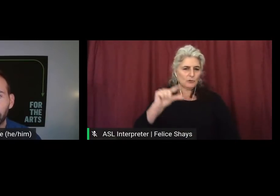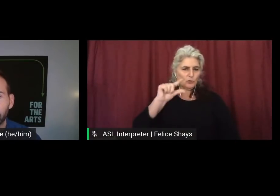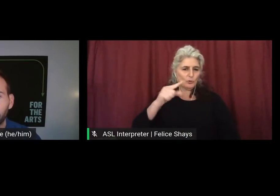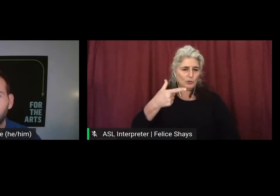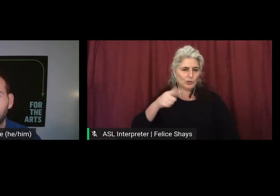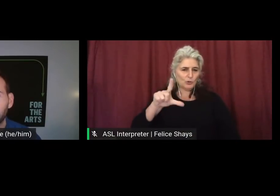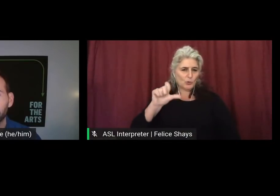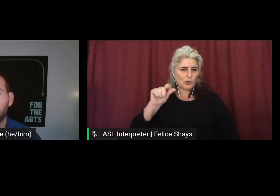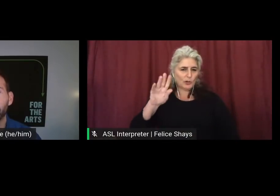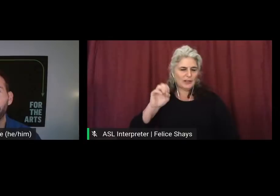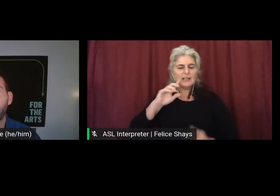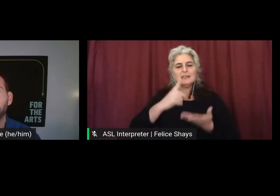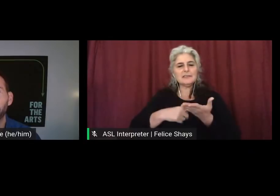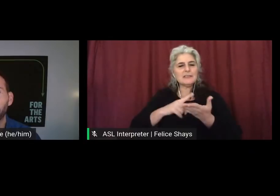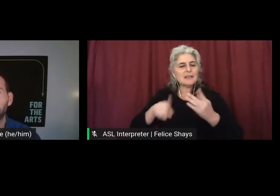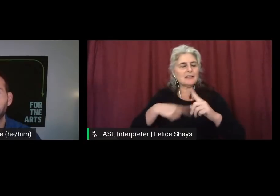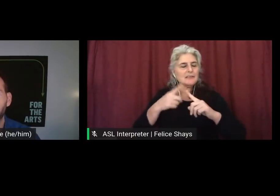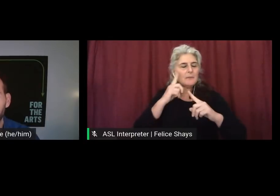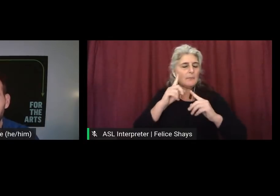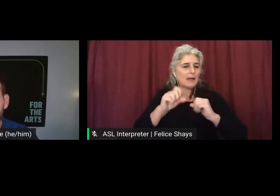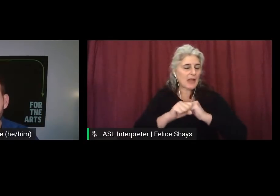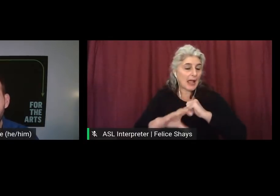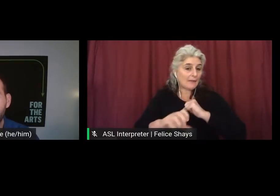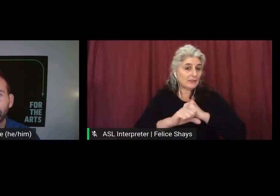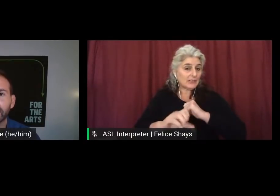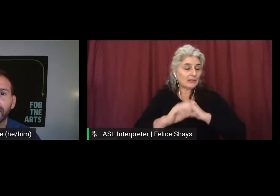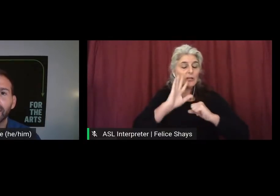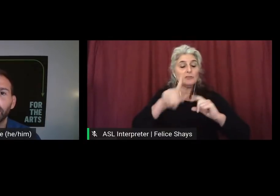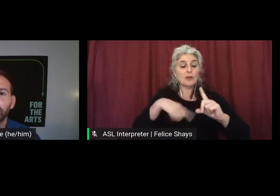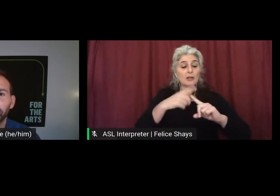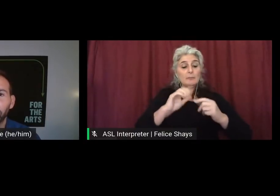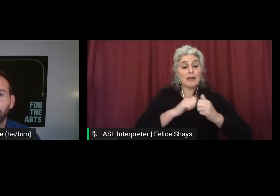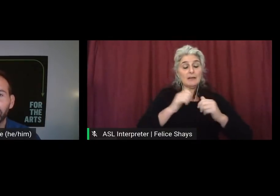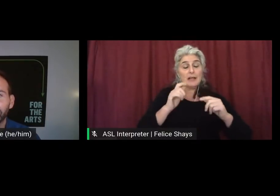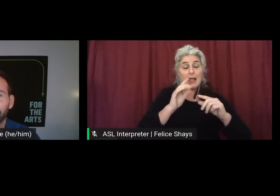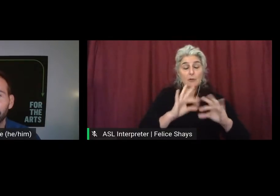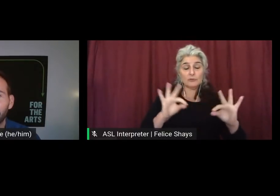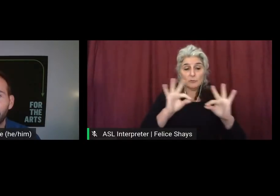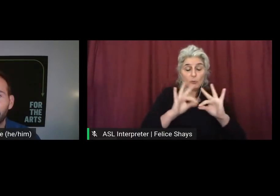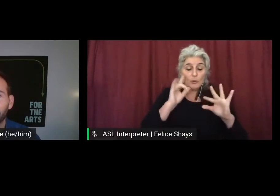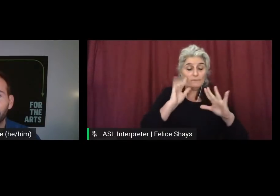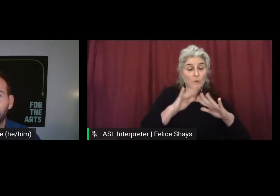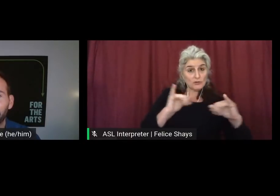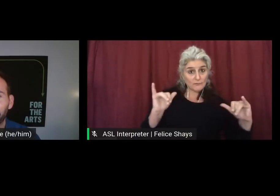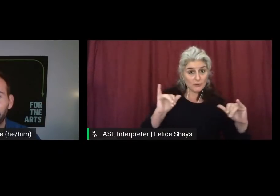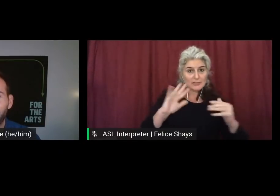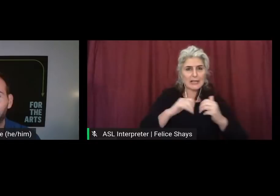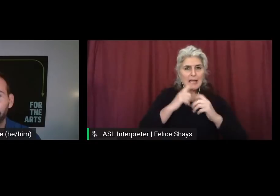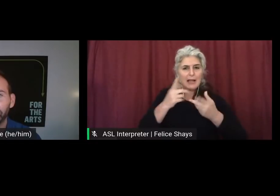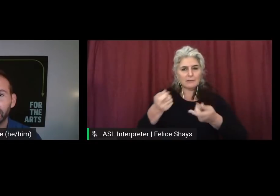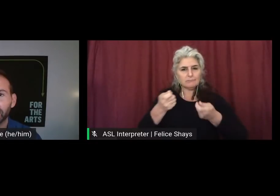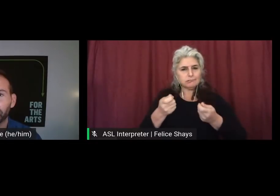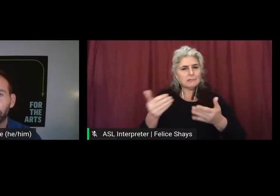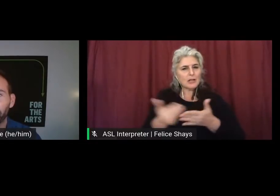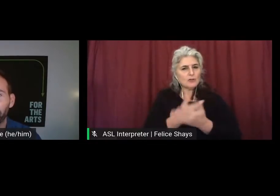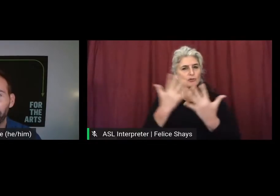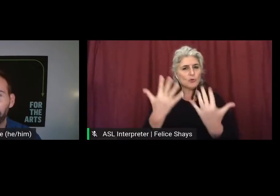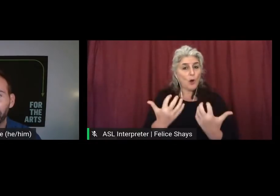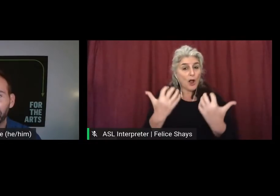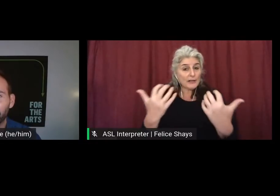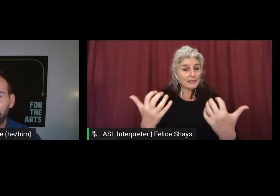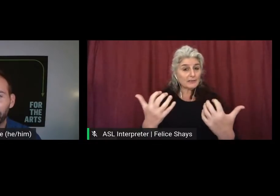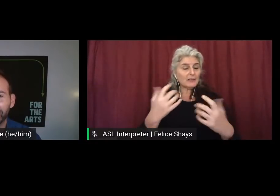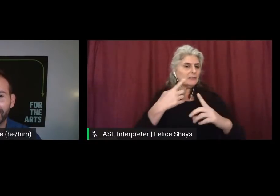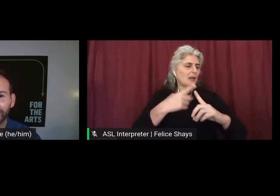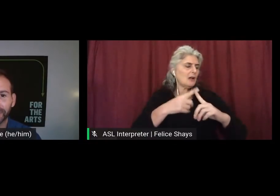gonna share with us some new research on the value of diversity in ads, building new audiences, and unearthing opportunities for